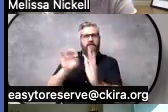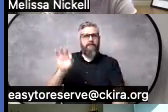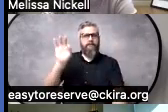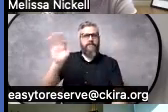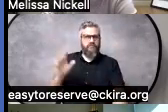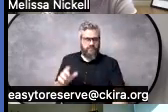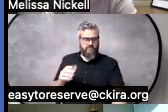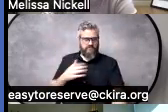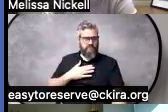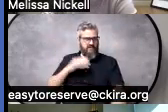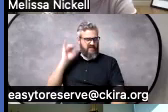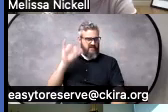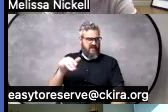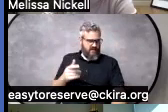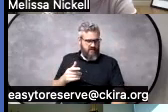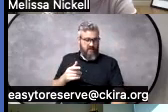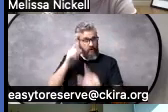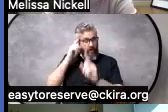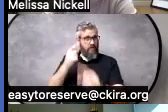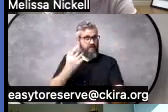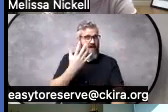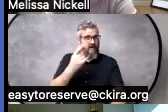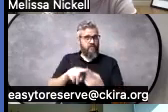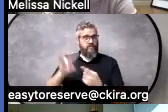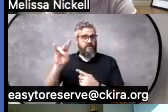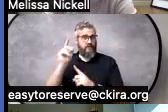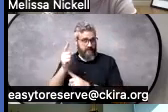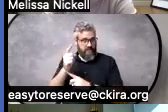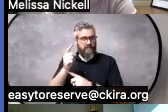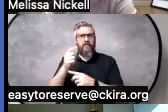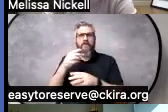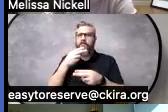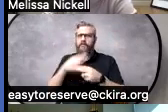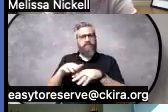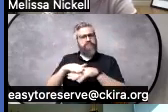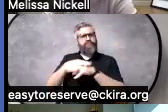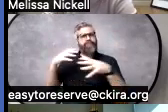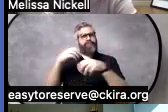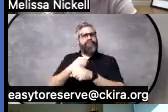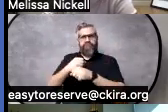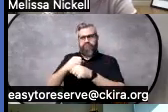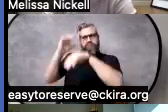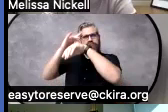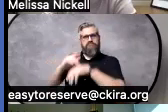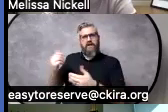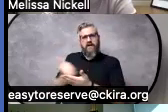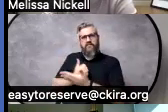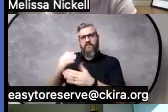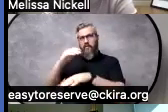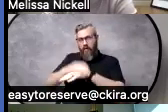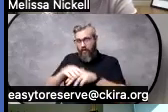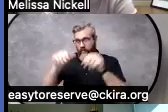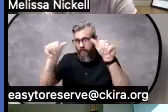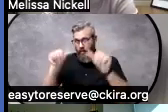want to aim for about 5 to 7 minutes where you're giving a brief overview of everything that is on your poster. And